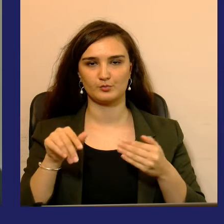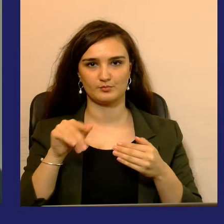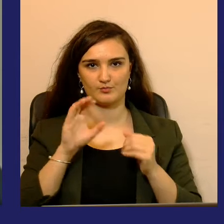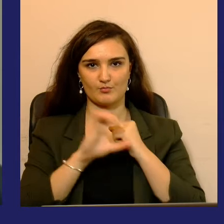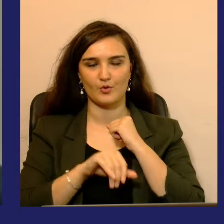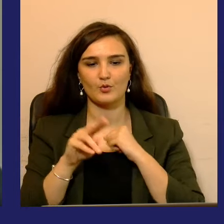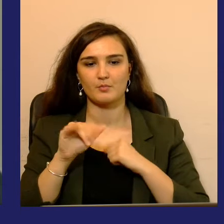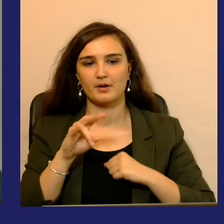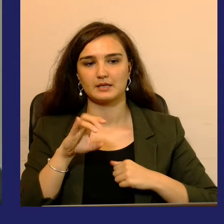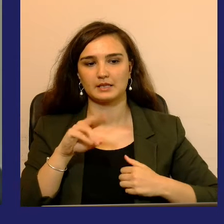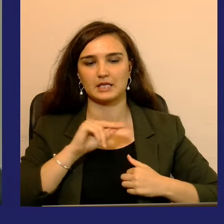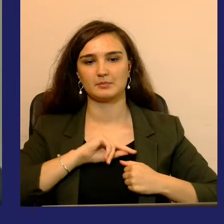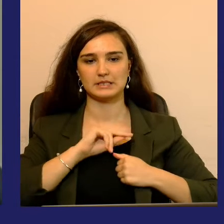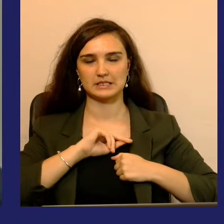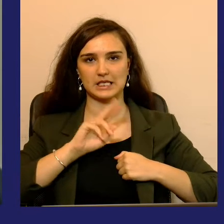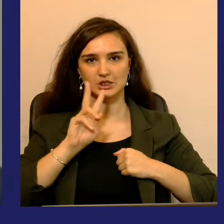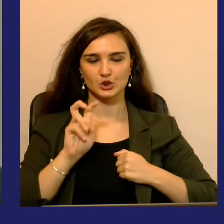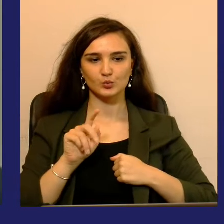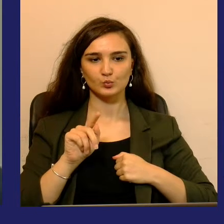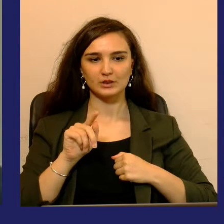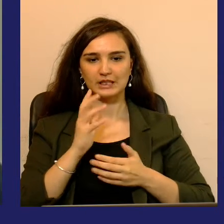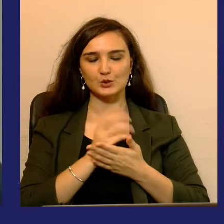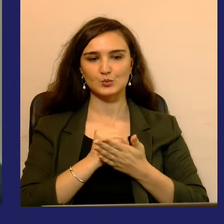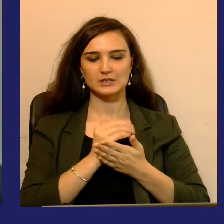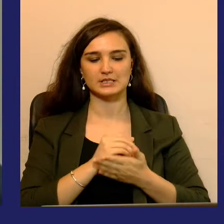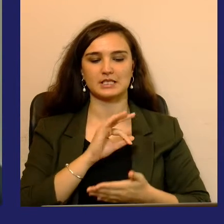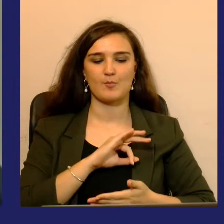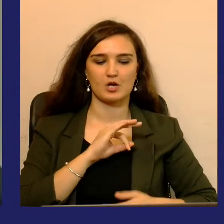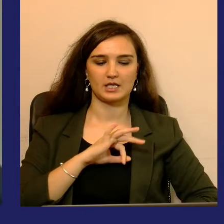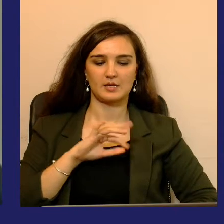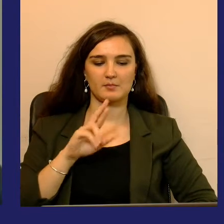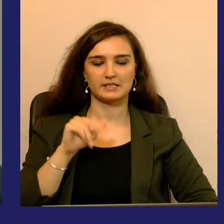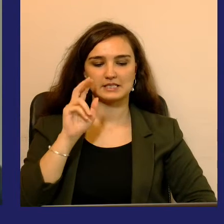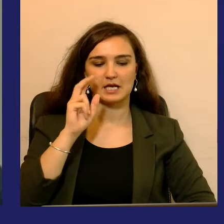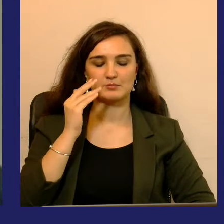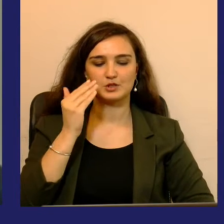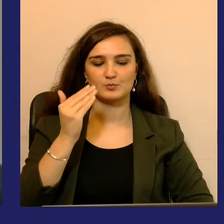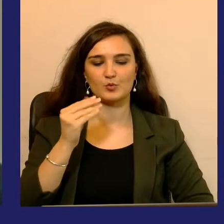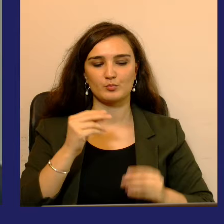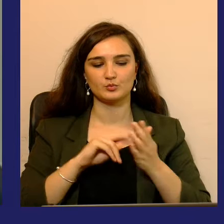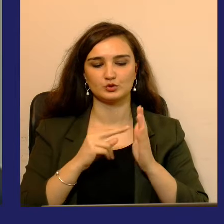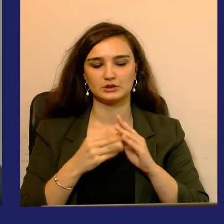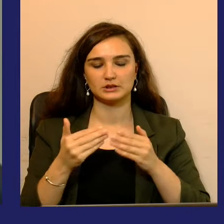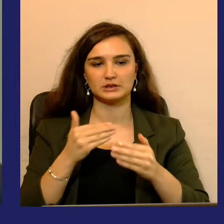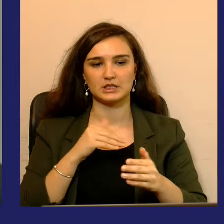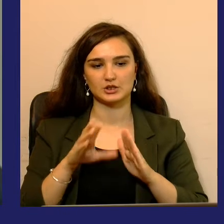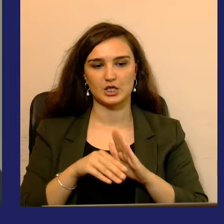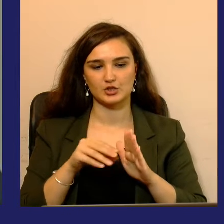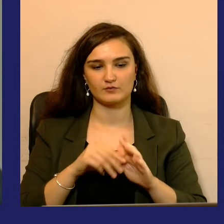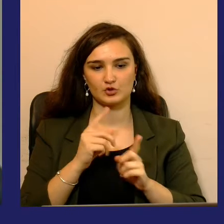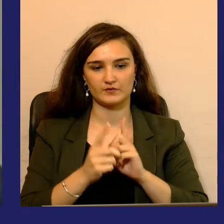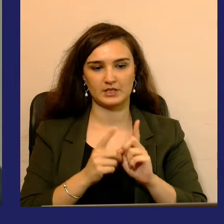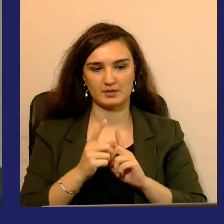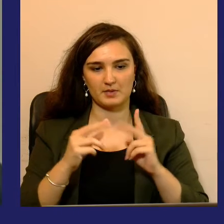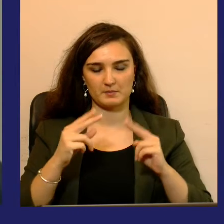and pre-election amendments to the state budgets. One of the major influences on electoral processes is typically